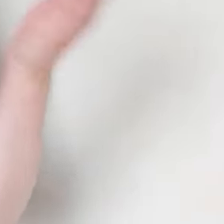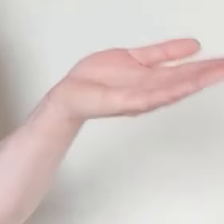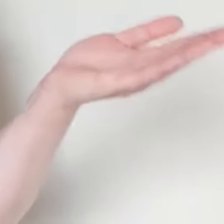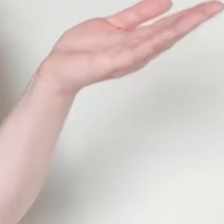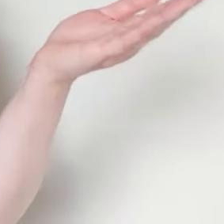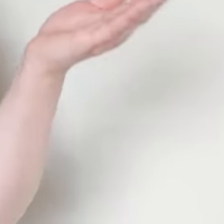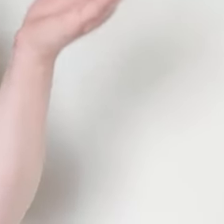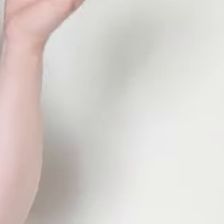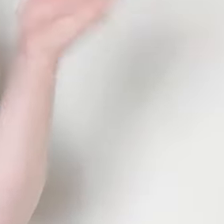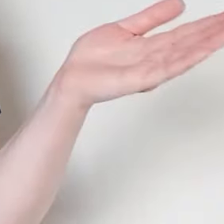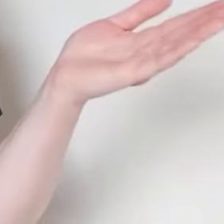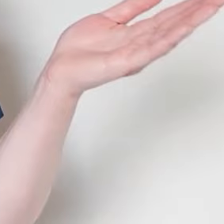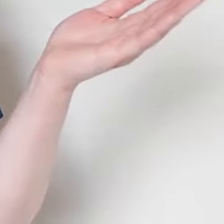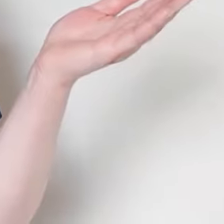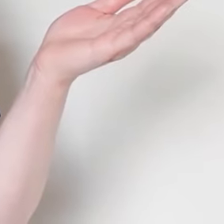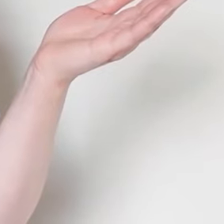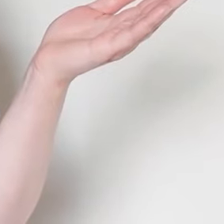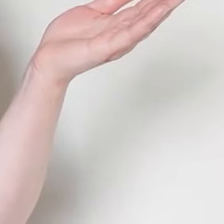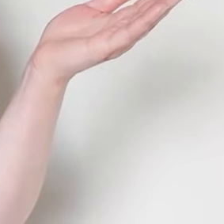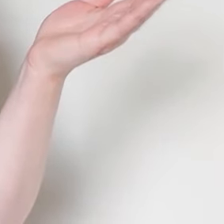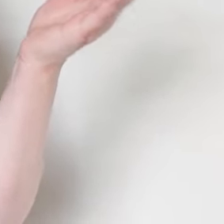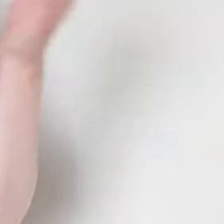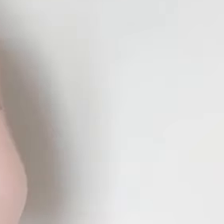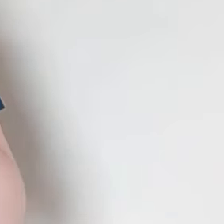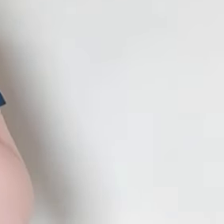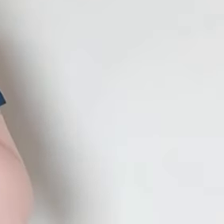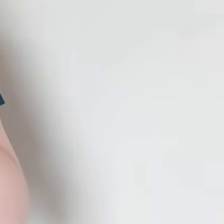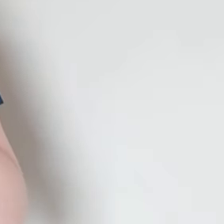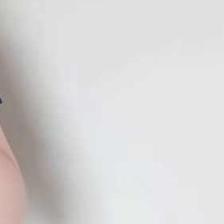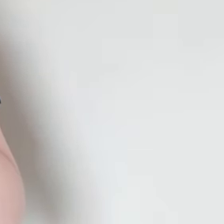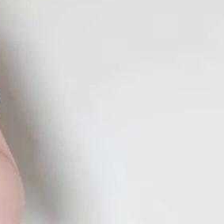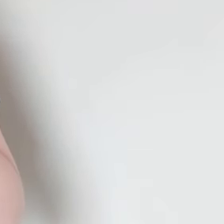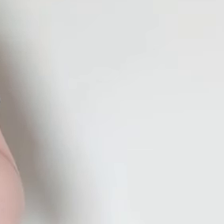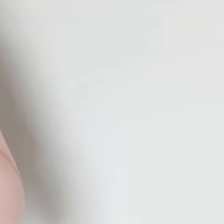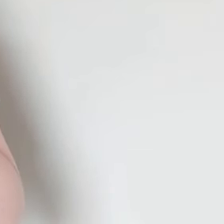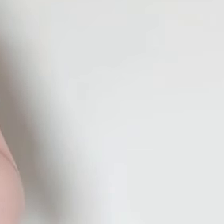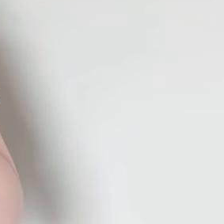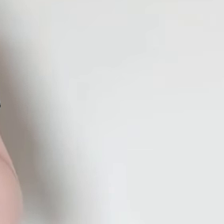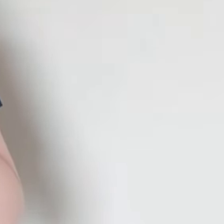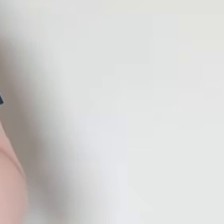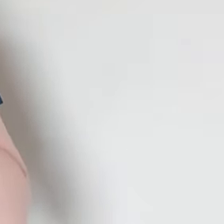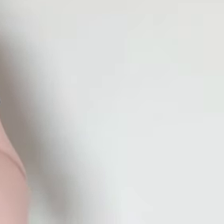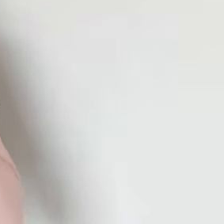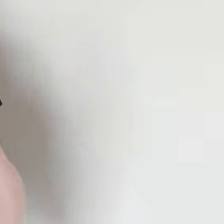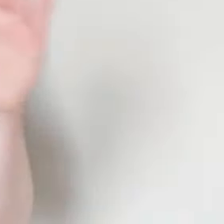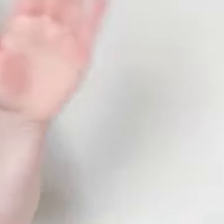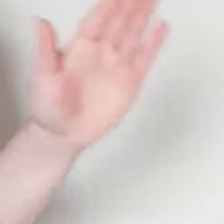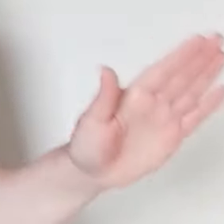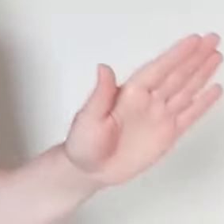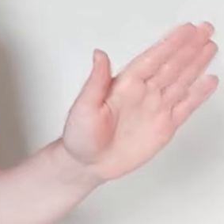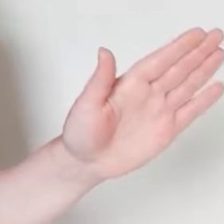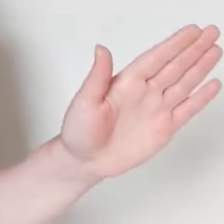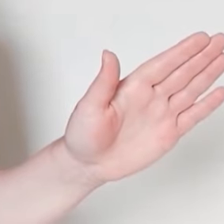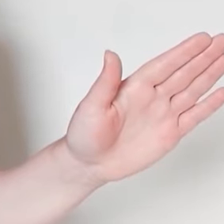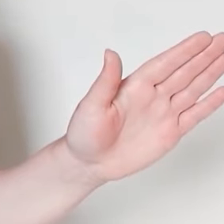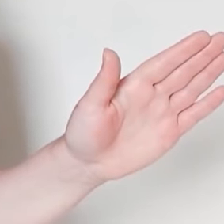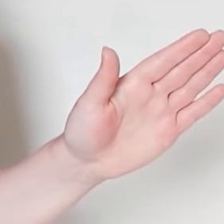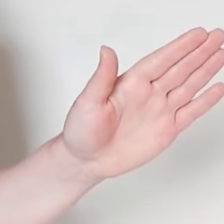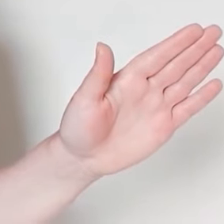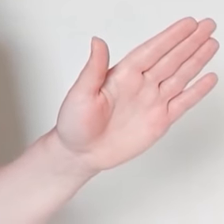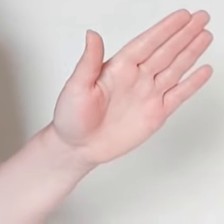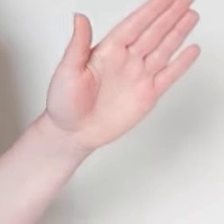or say things that hurt other people. I make mistakes. I'm not